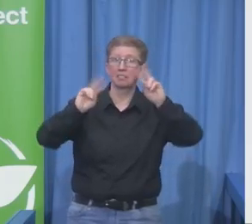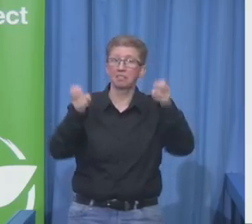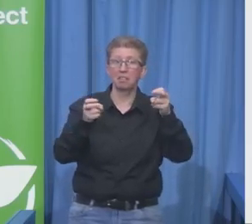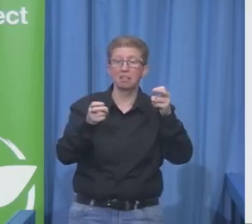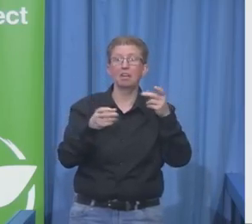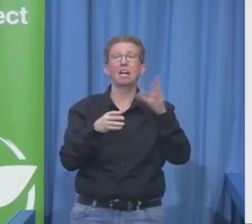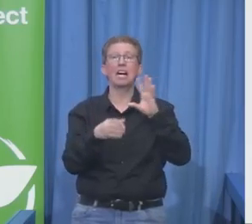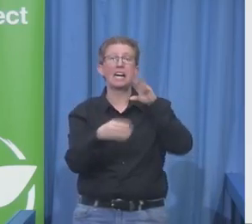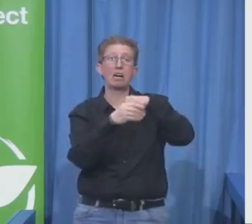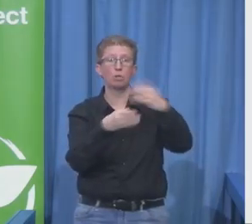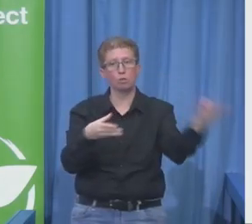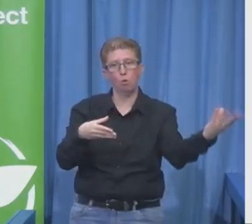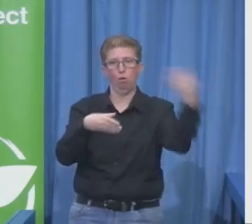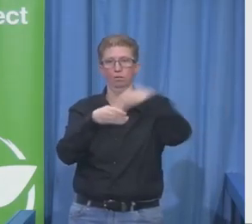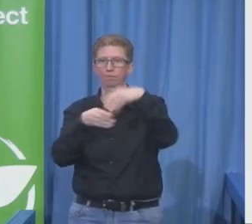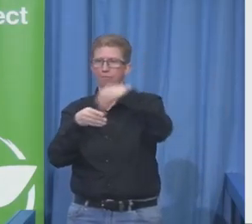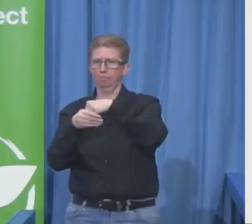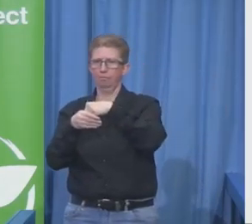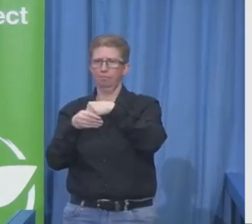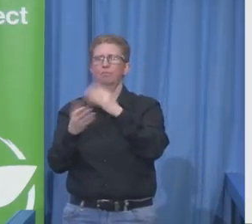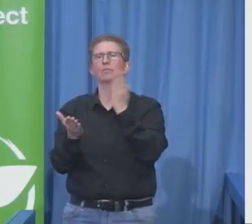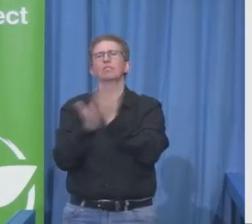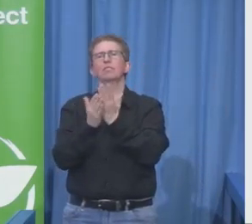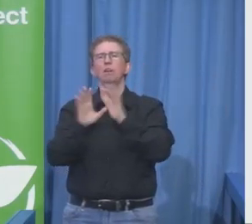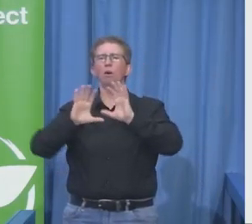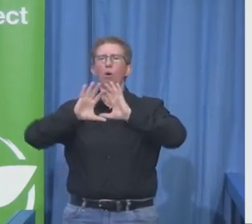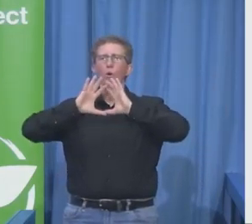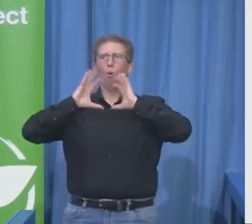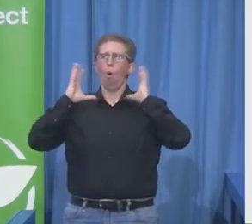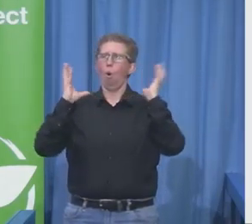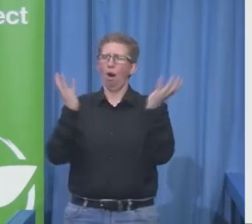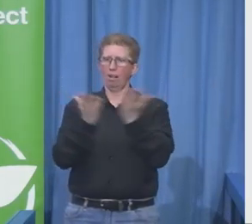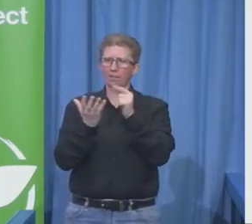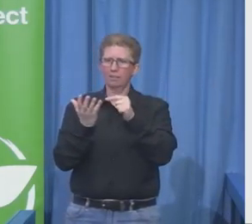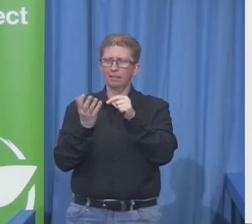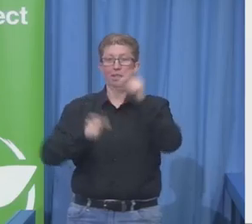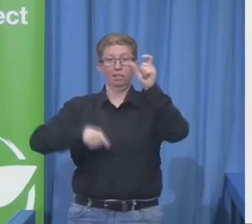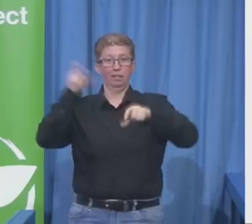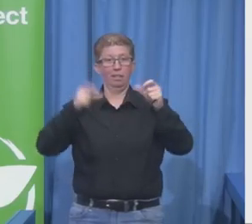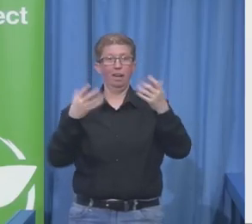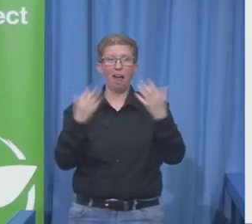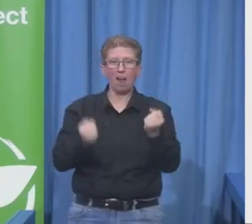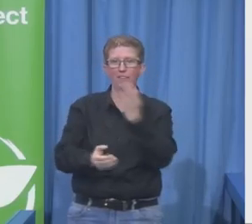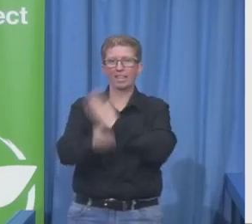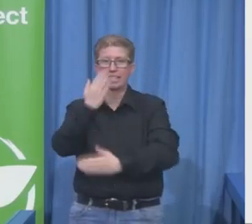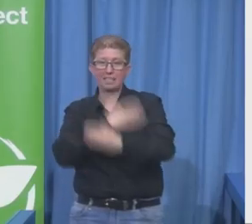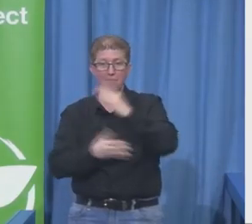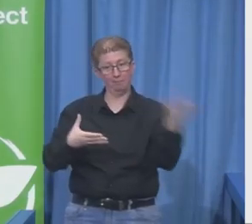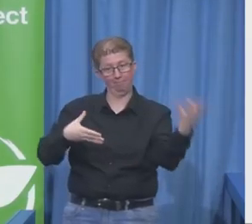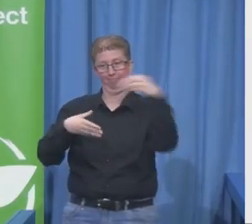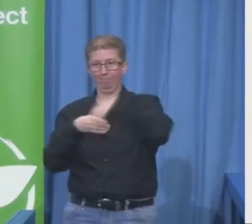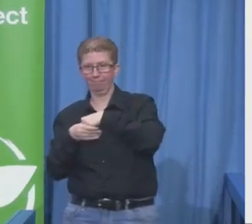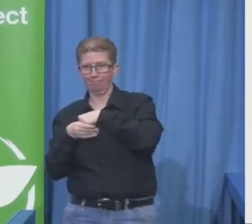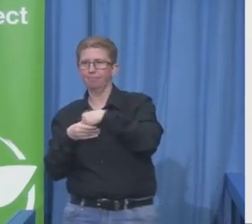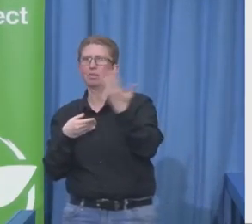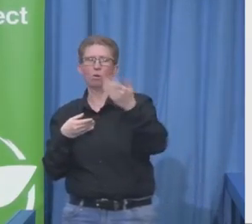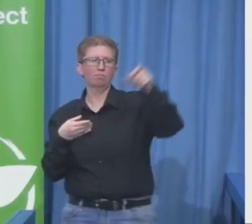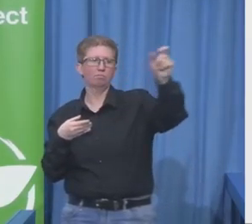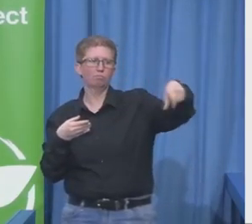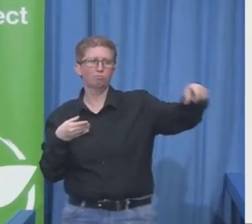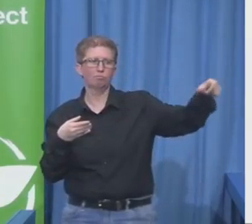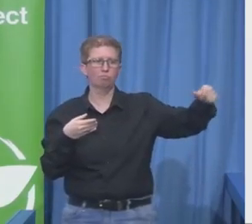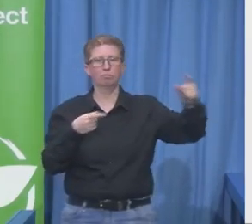the whole of business and include people with disability as employees and customers, with a focus on models where an